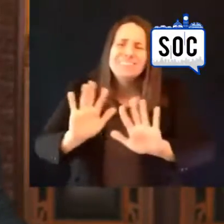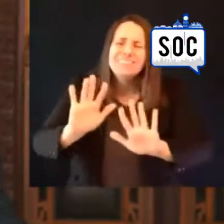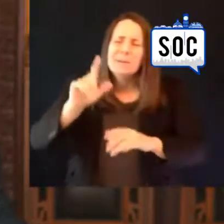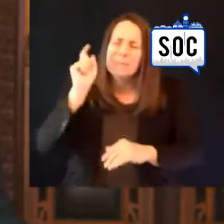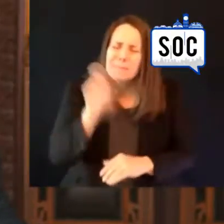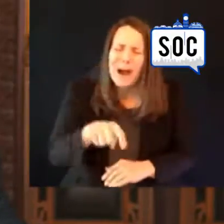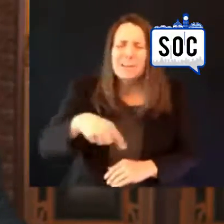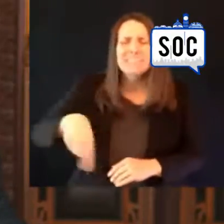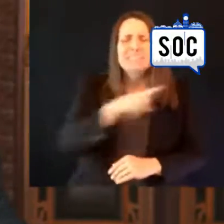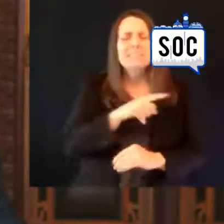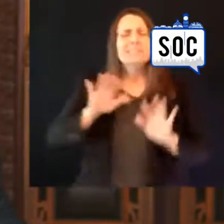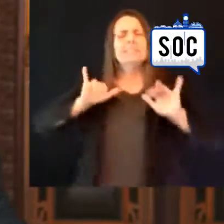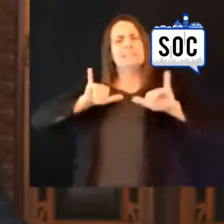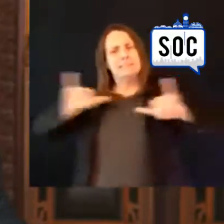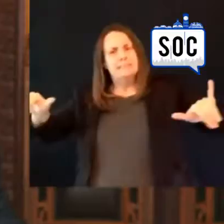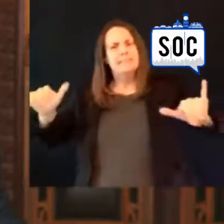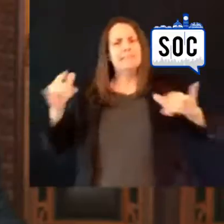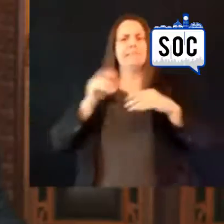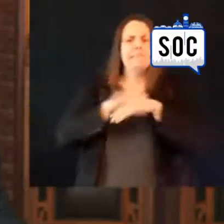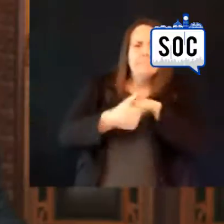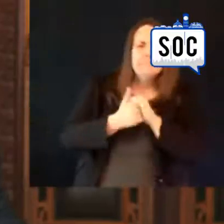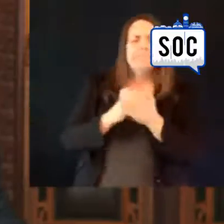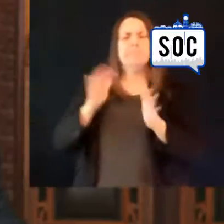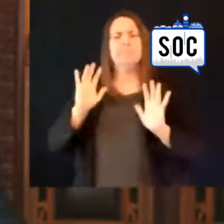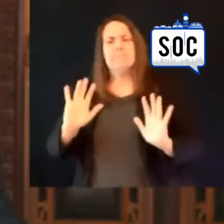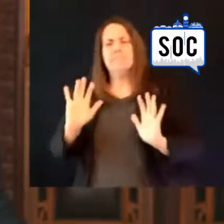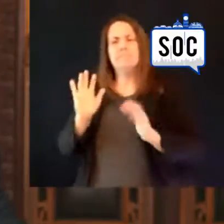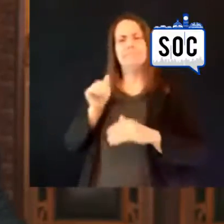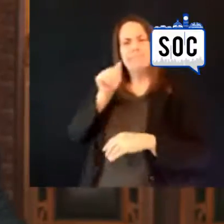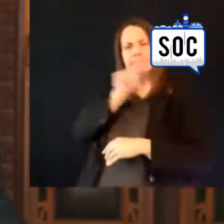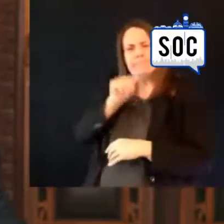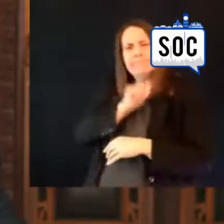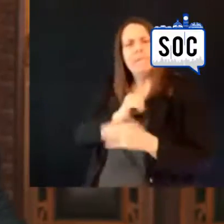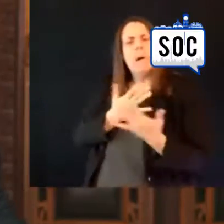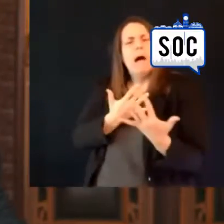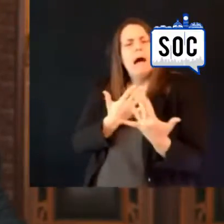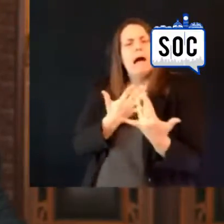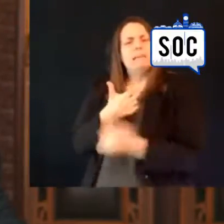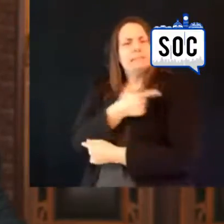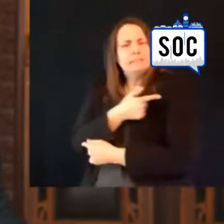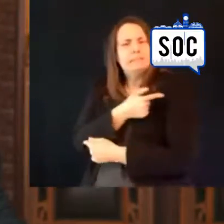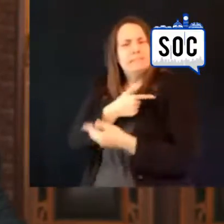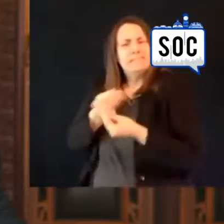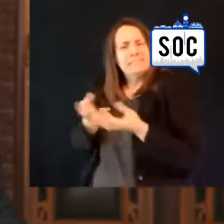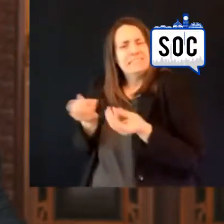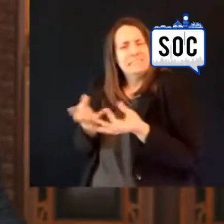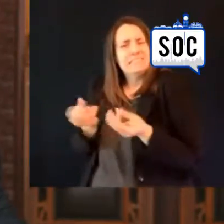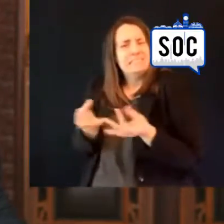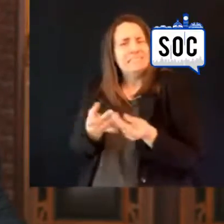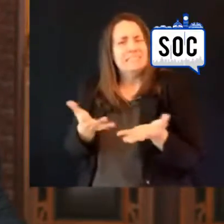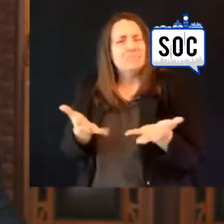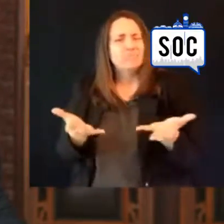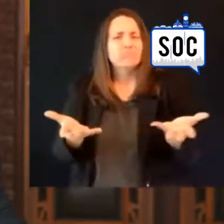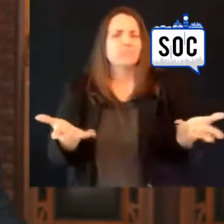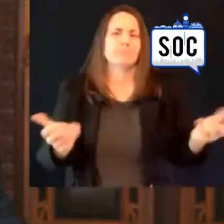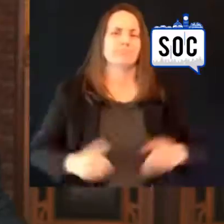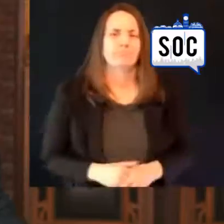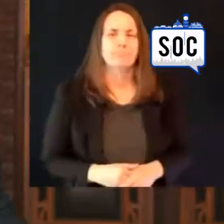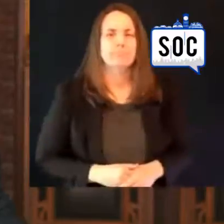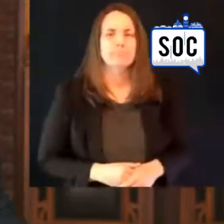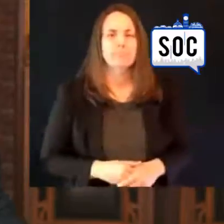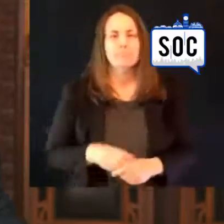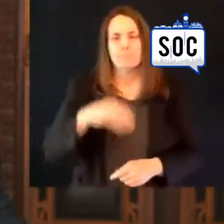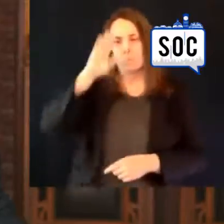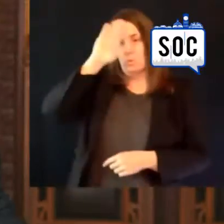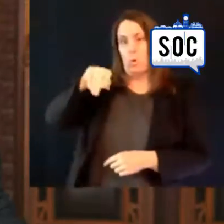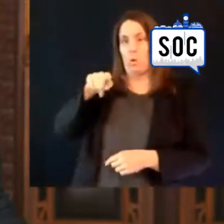eligibility opening up to all Wisconsinites next week, and especially with the holiday weekend upon us, we need folks to be as